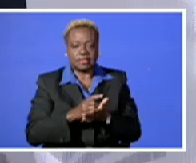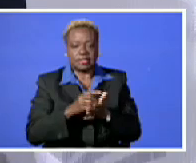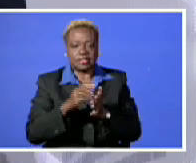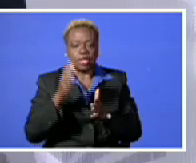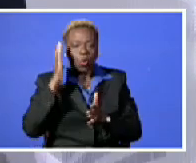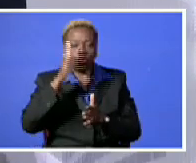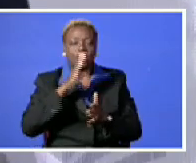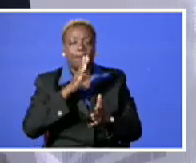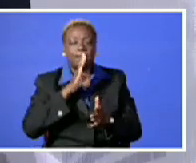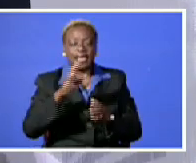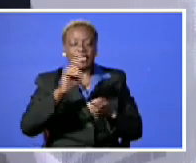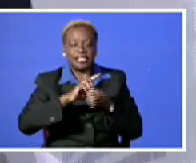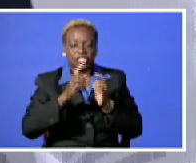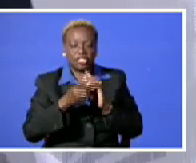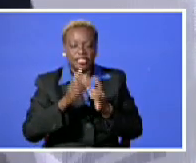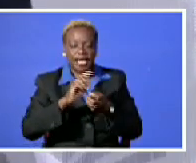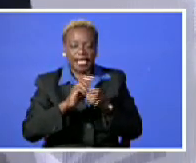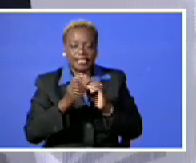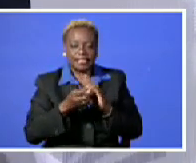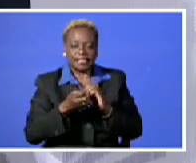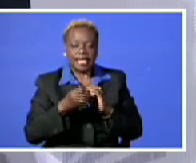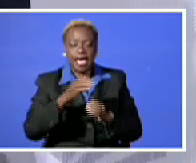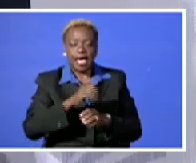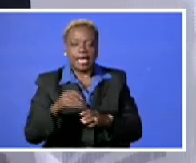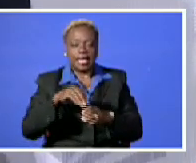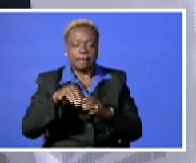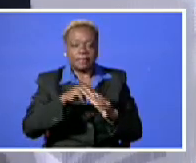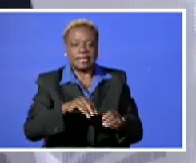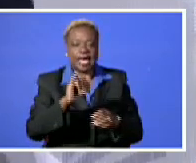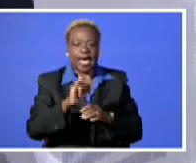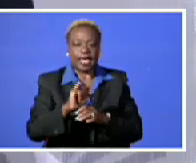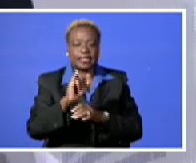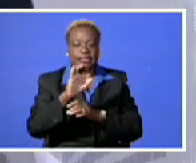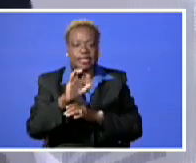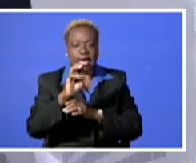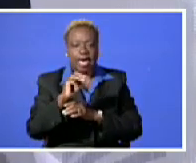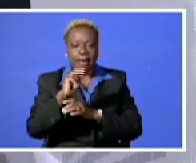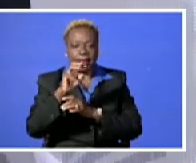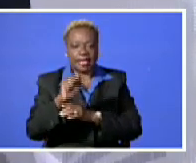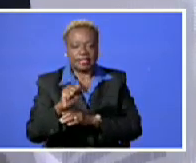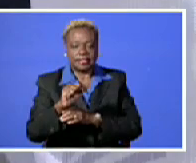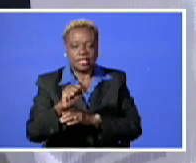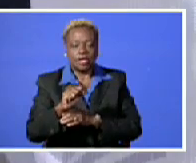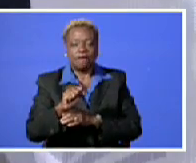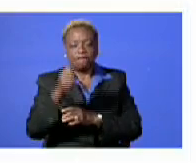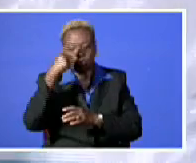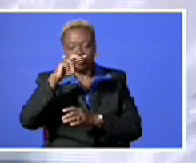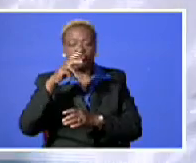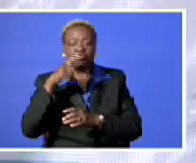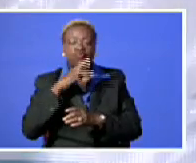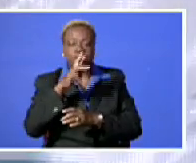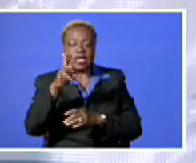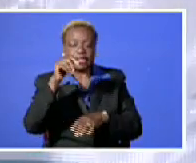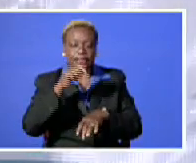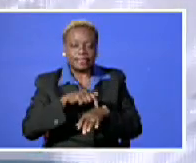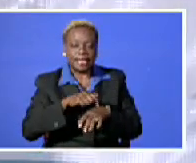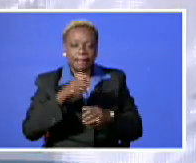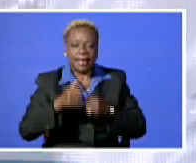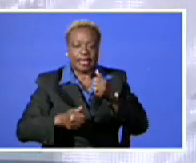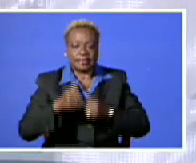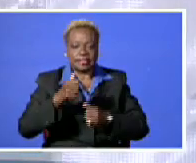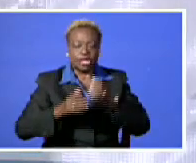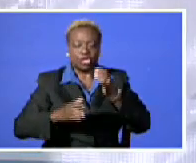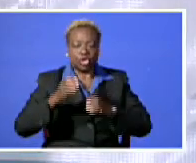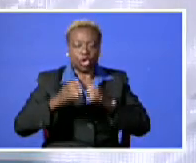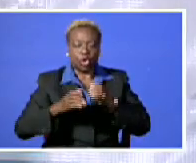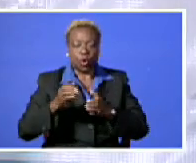will be digitized and input into the ICMS to provide real-time access to court files. It is anticipated